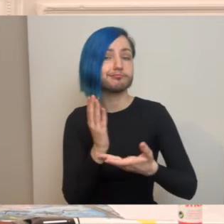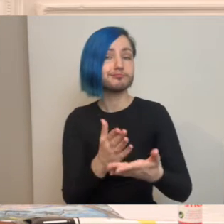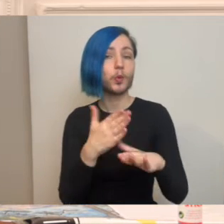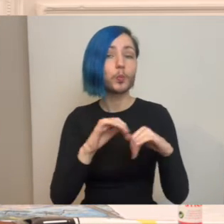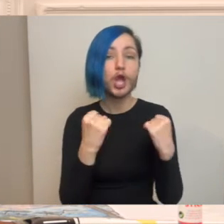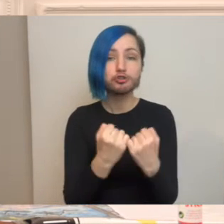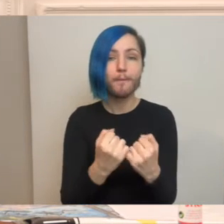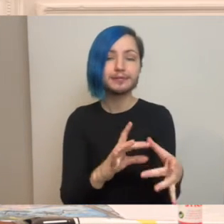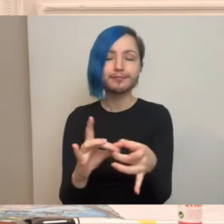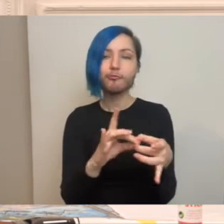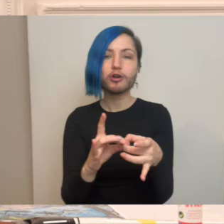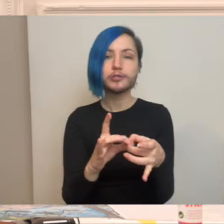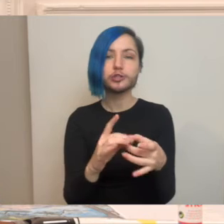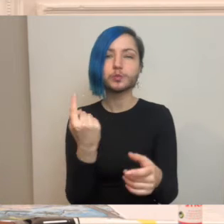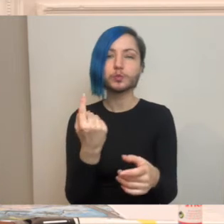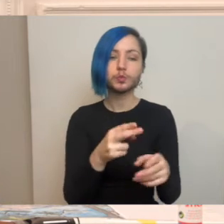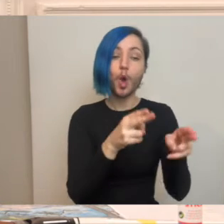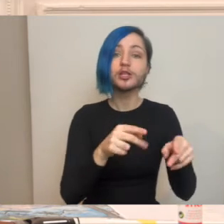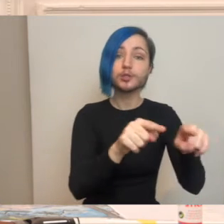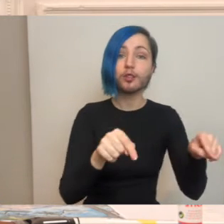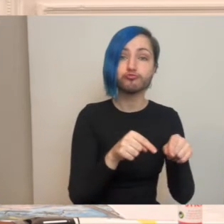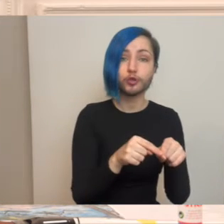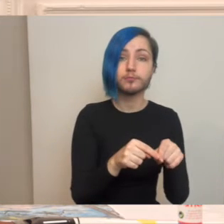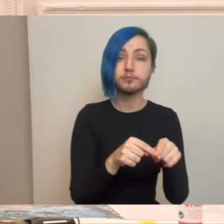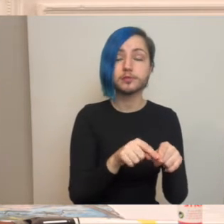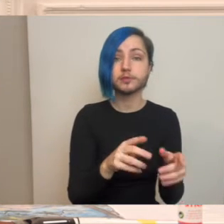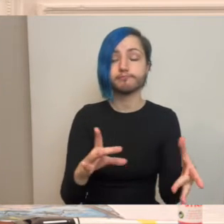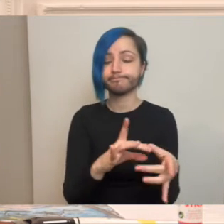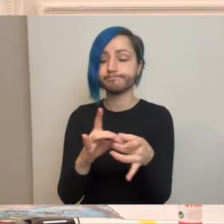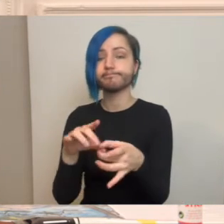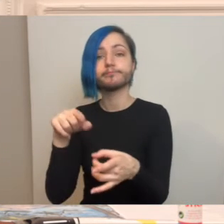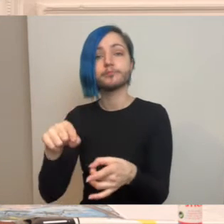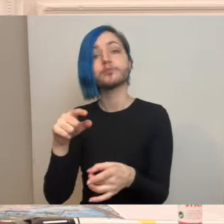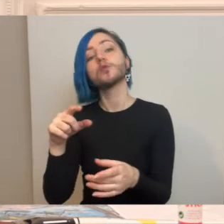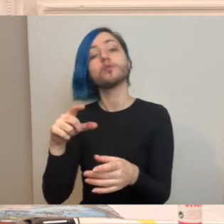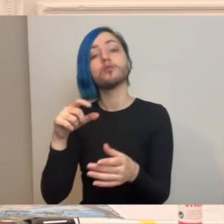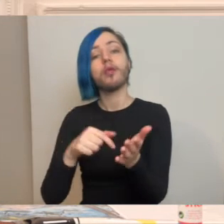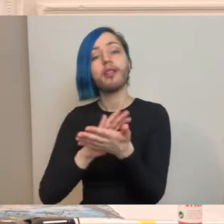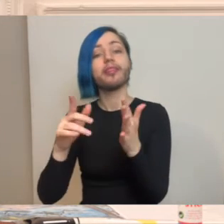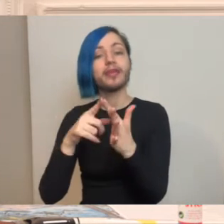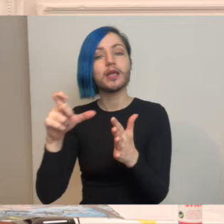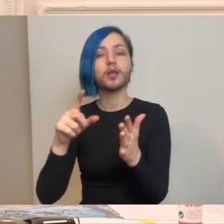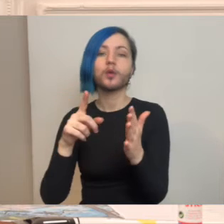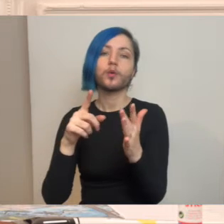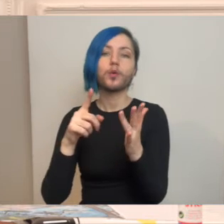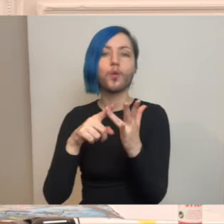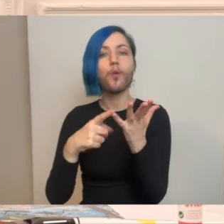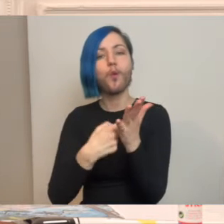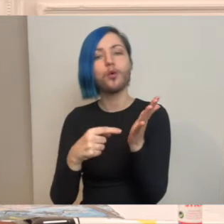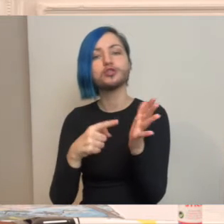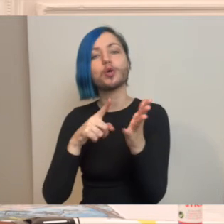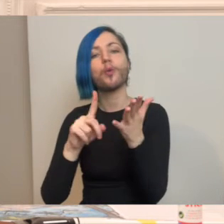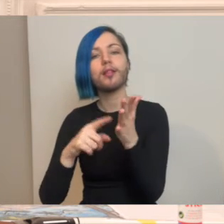which is a collaboration between Hospital Rooms and the Courtauld Gallery and the Courtauld.